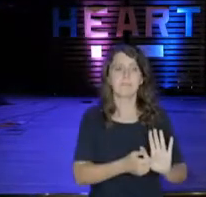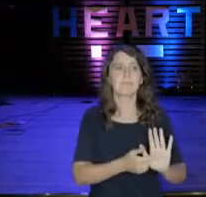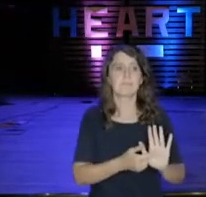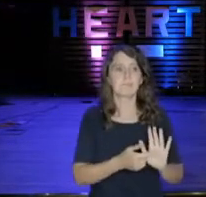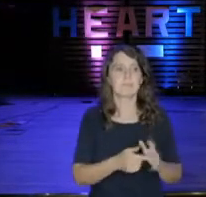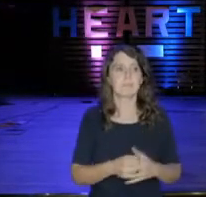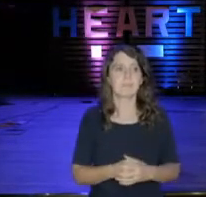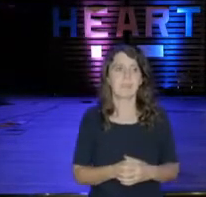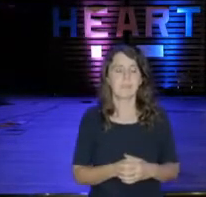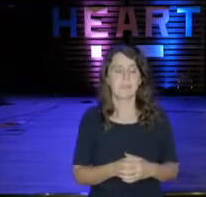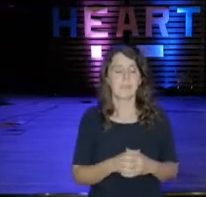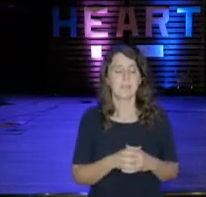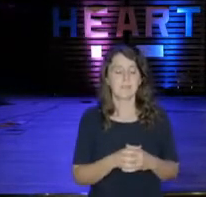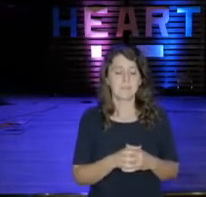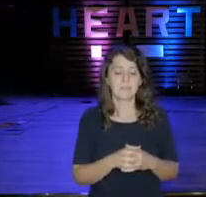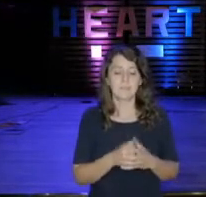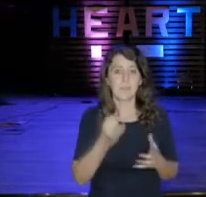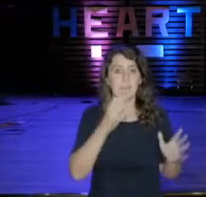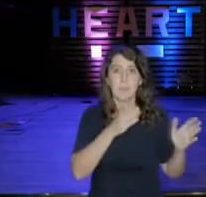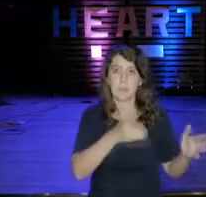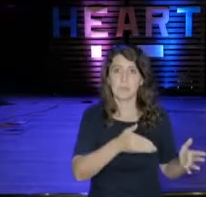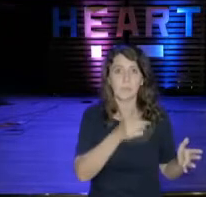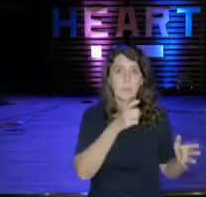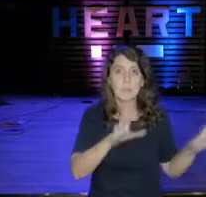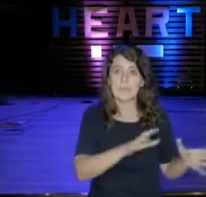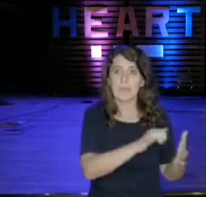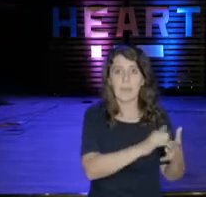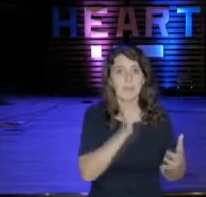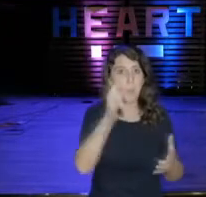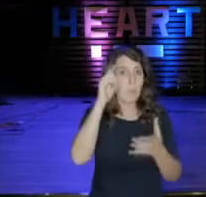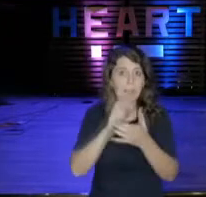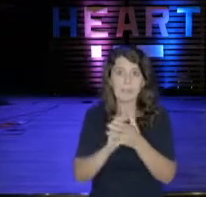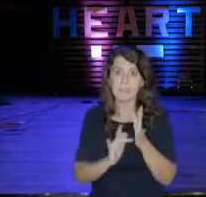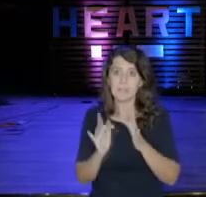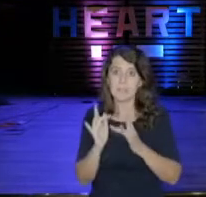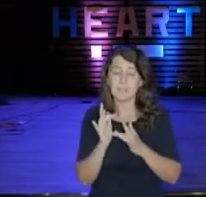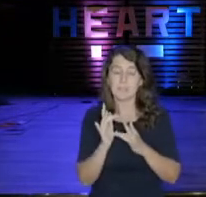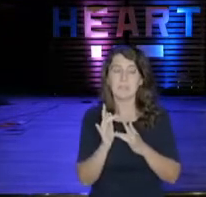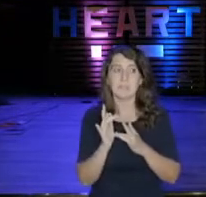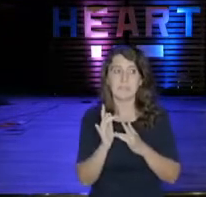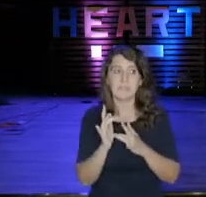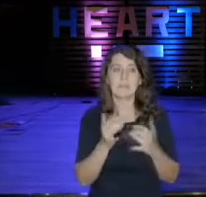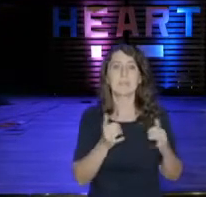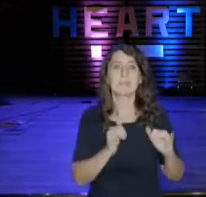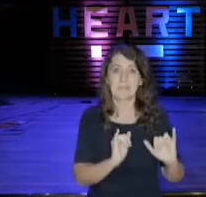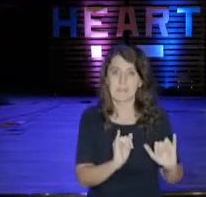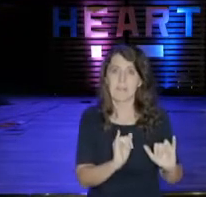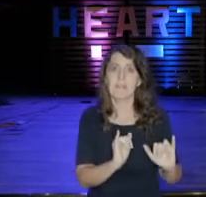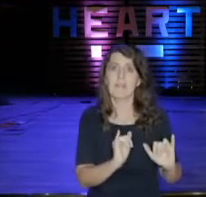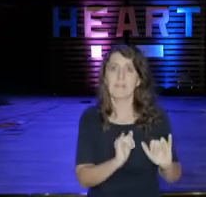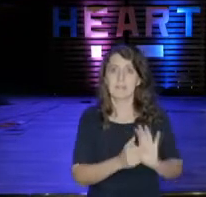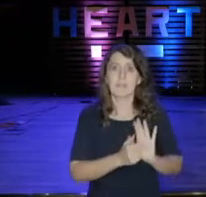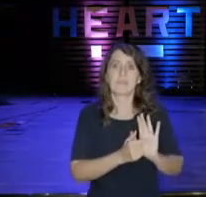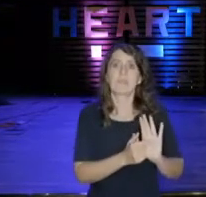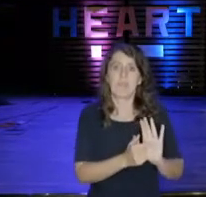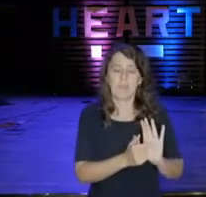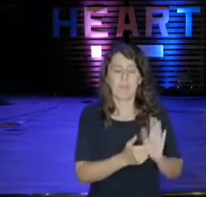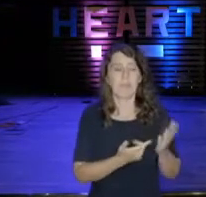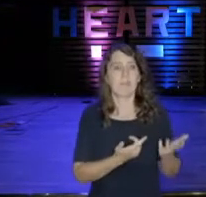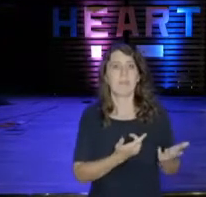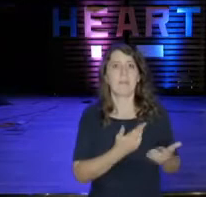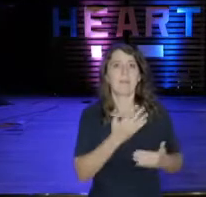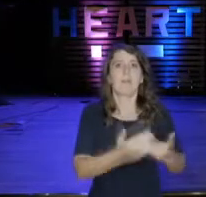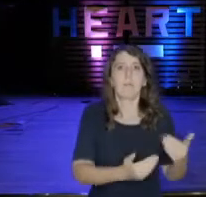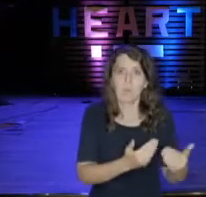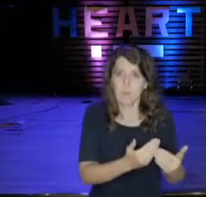how, you know, if they believe, but even if they don't believe in Jesus, there is still a seed of faith that causes